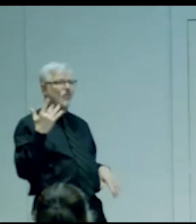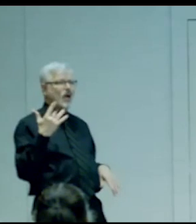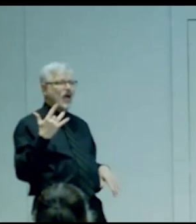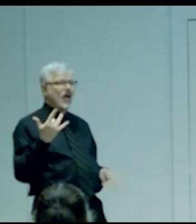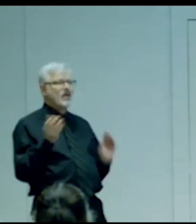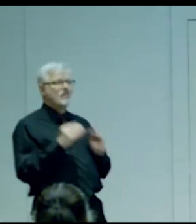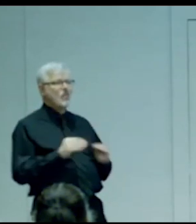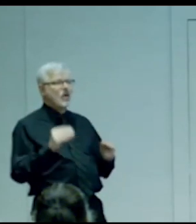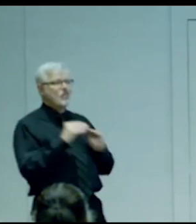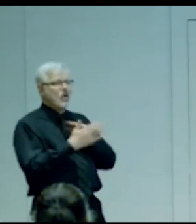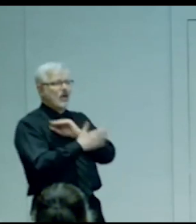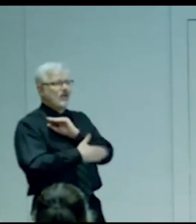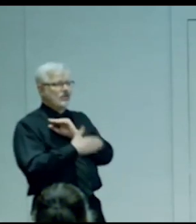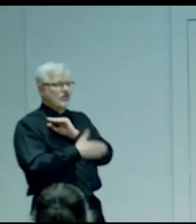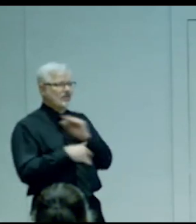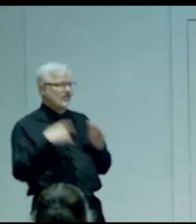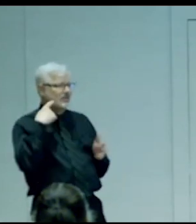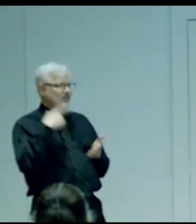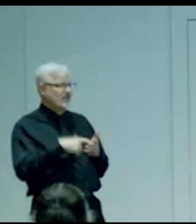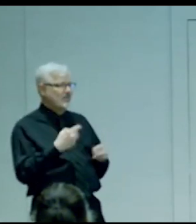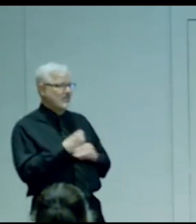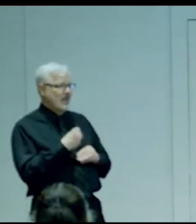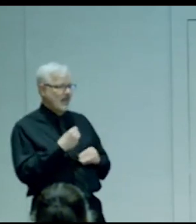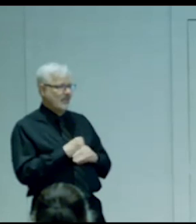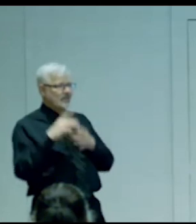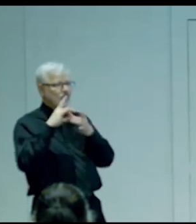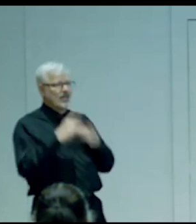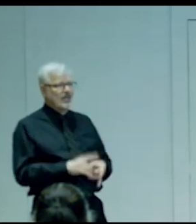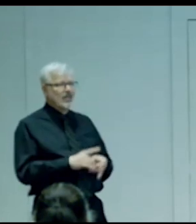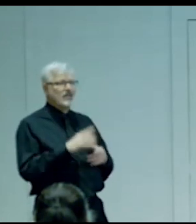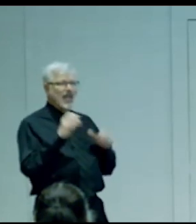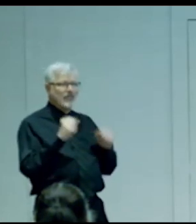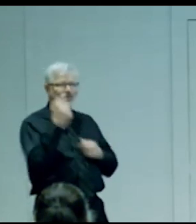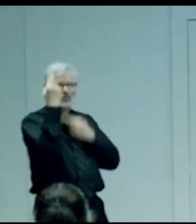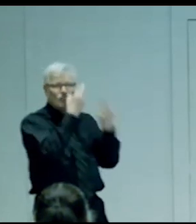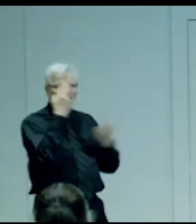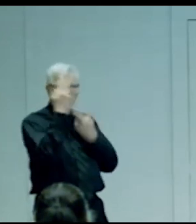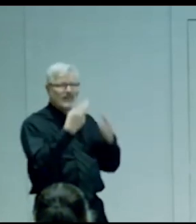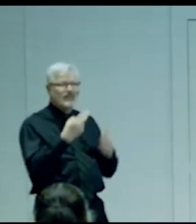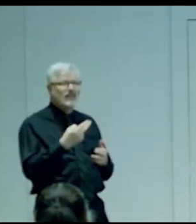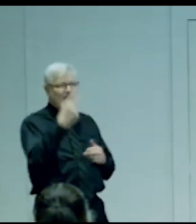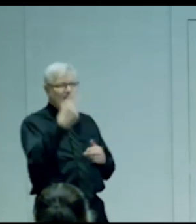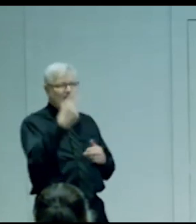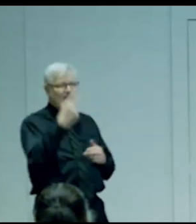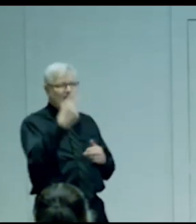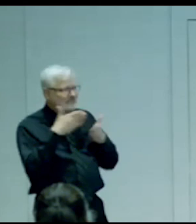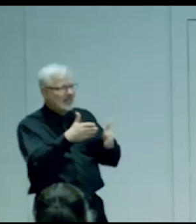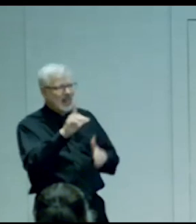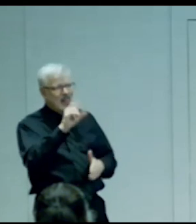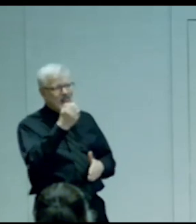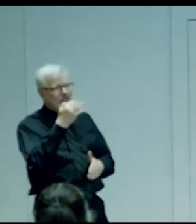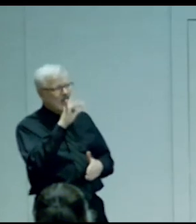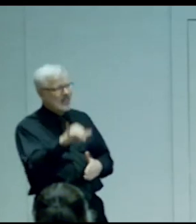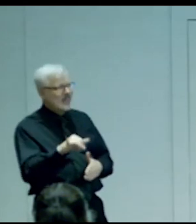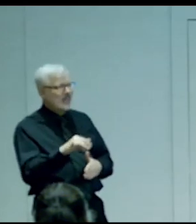are recognizing that mathematics is about reason. It's about being able to think logically and quantitatively. It's